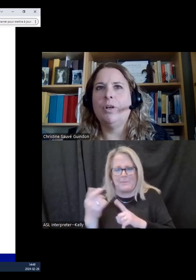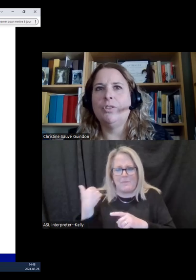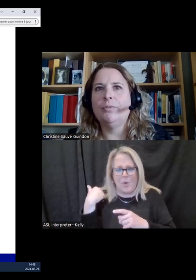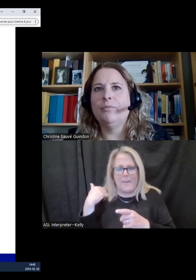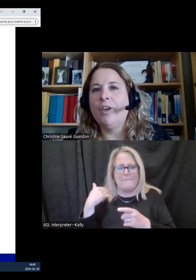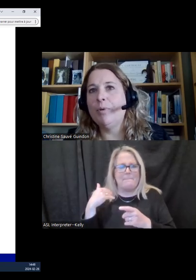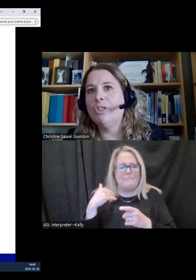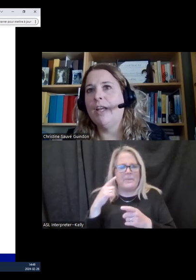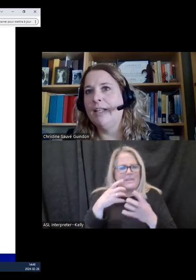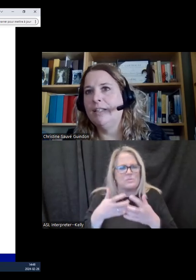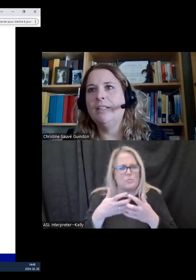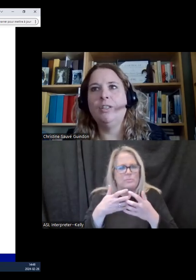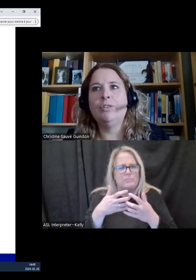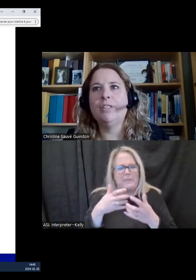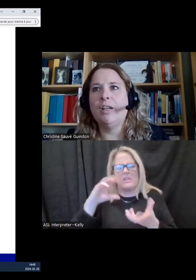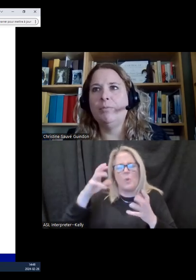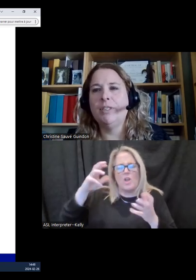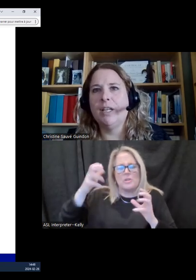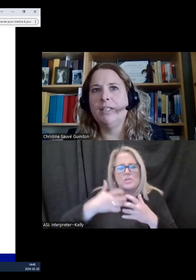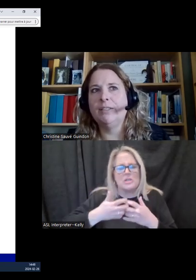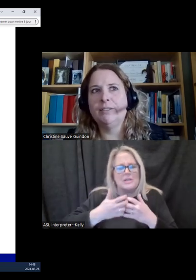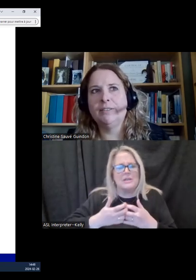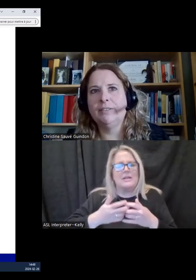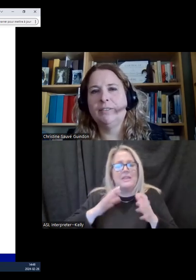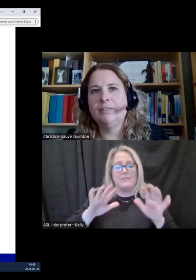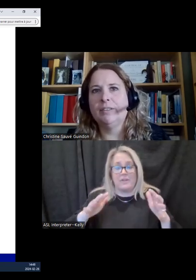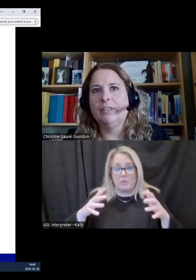that's the washer. Vibration ended. He knew the cycle was done.